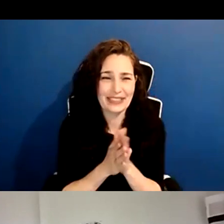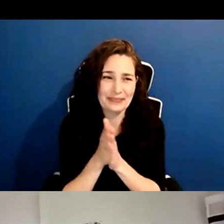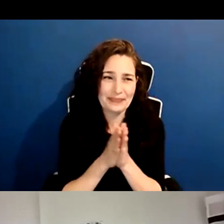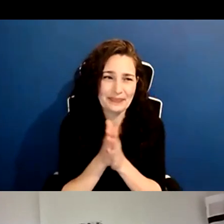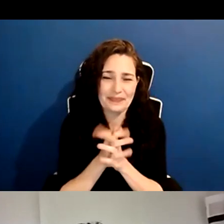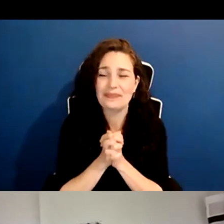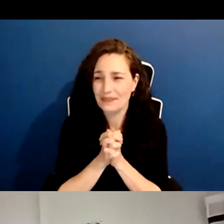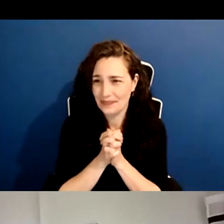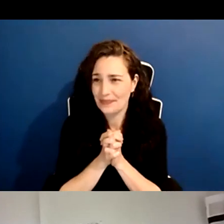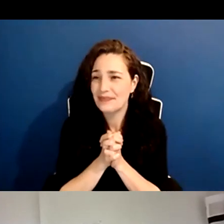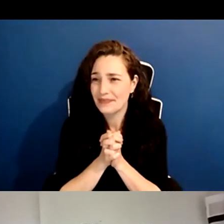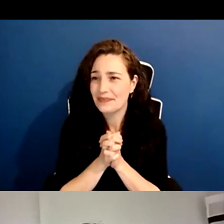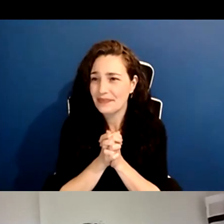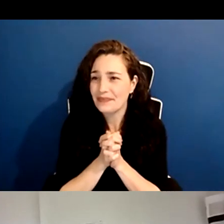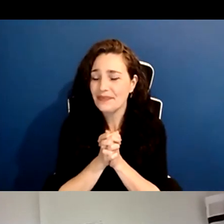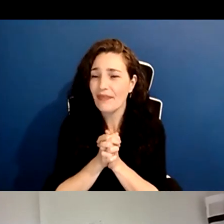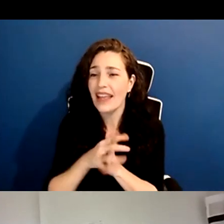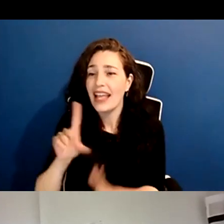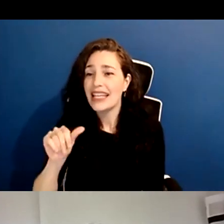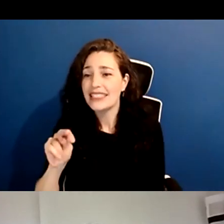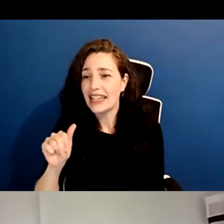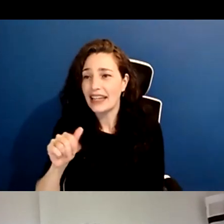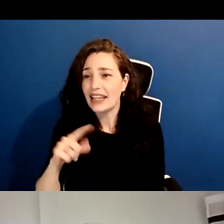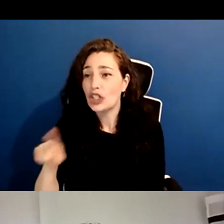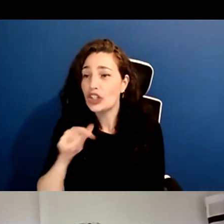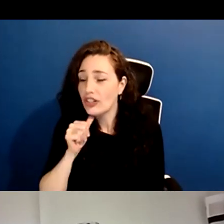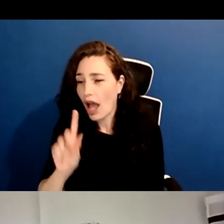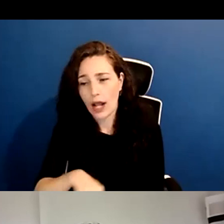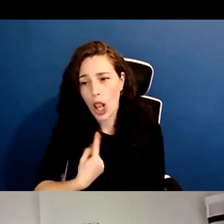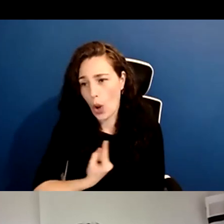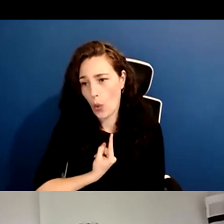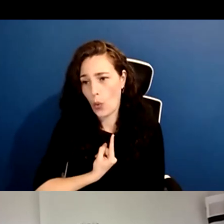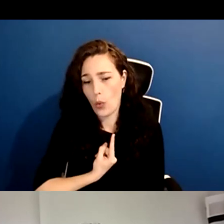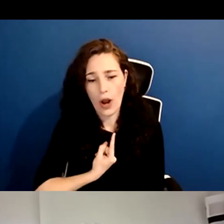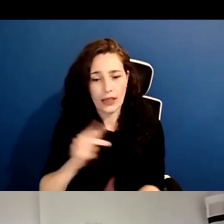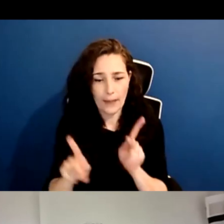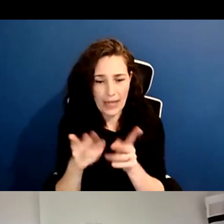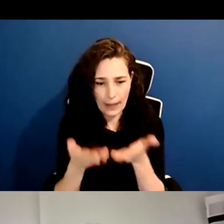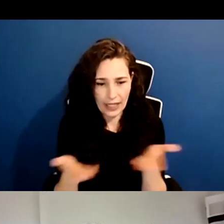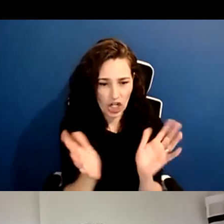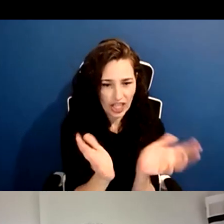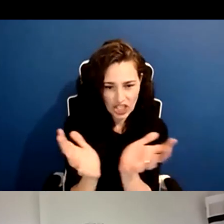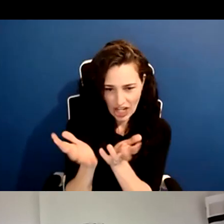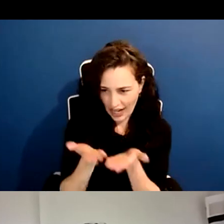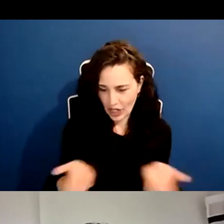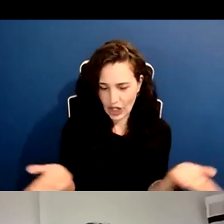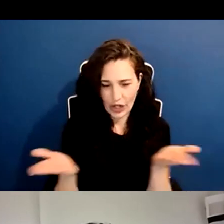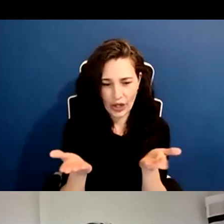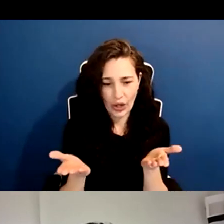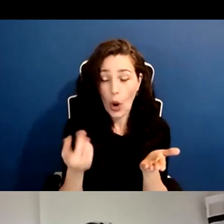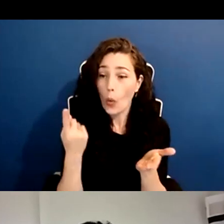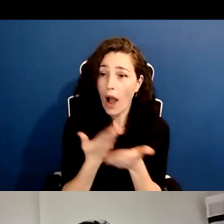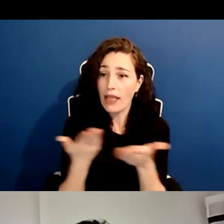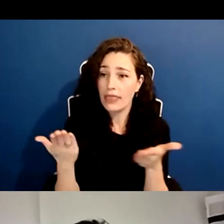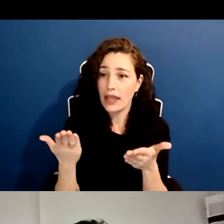Yeah, and you're not alone. This chat and this group that showed up today is, you know, one of the things that the pandemic gave